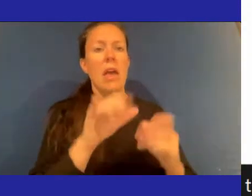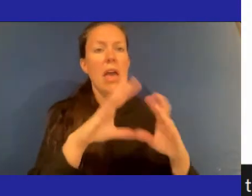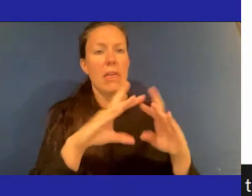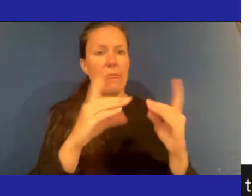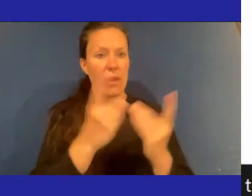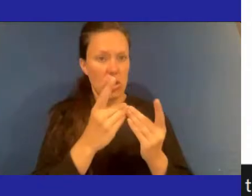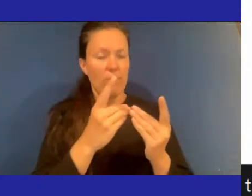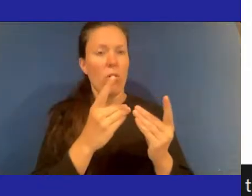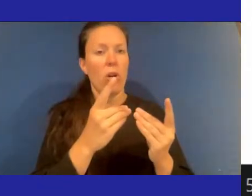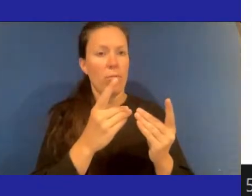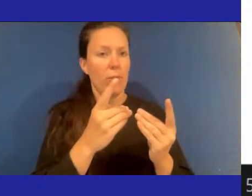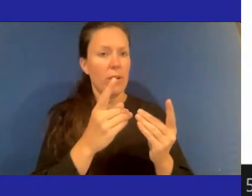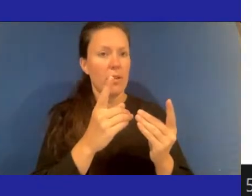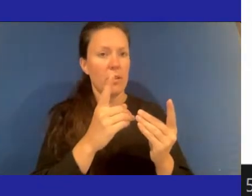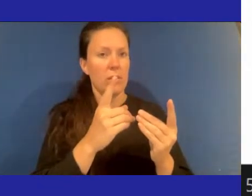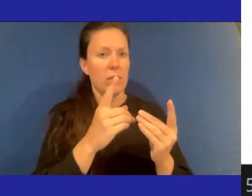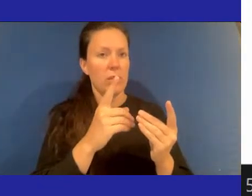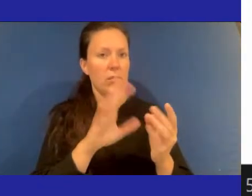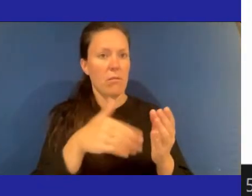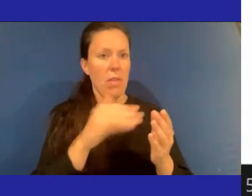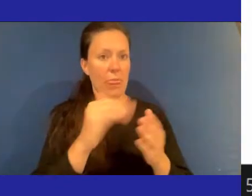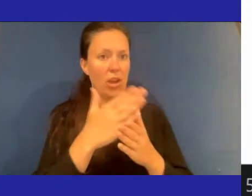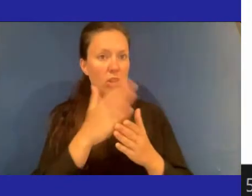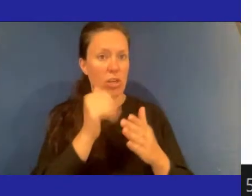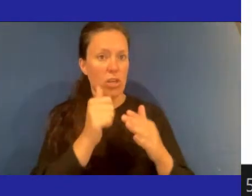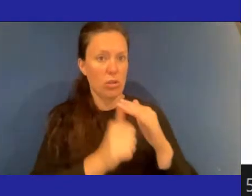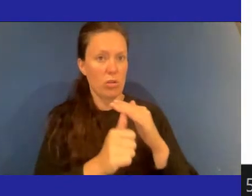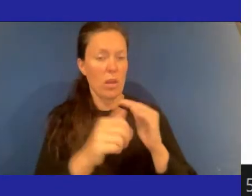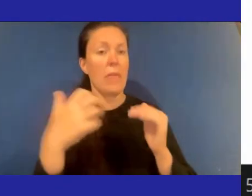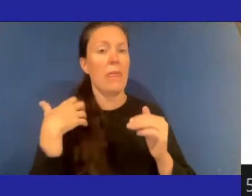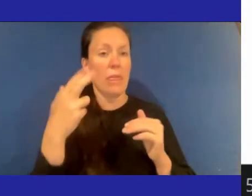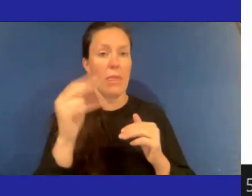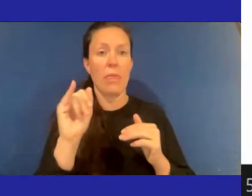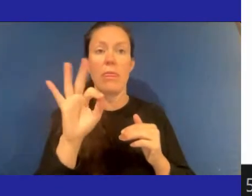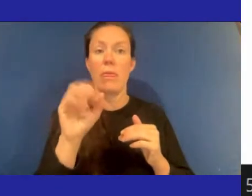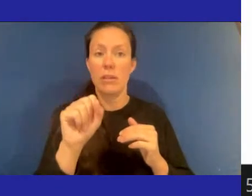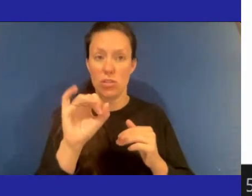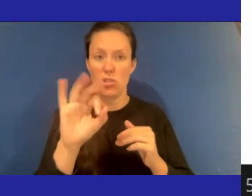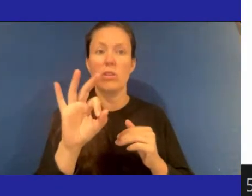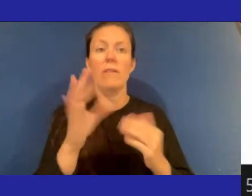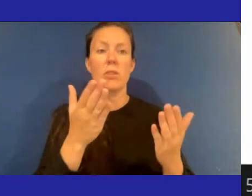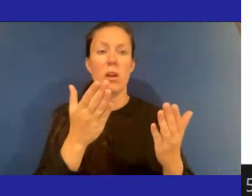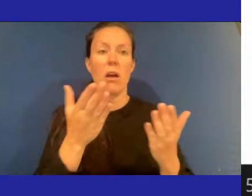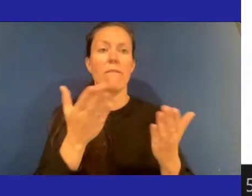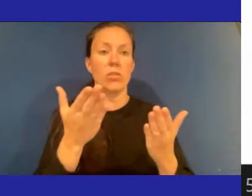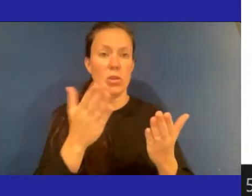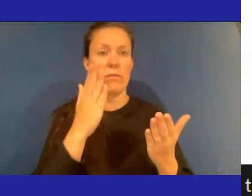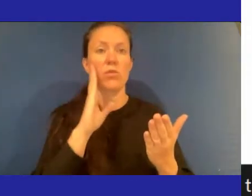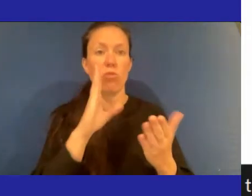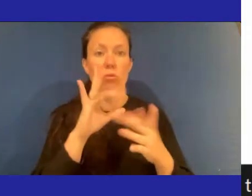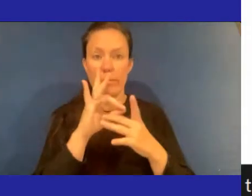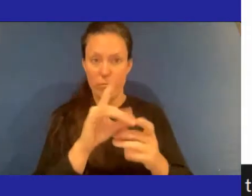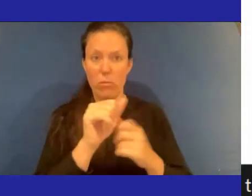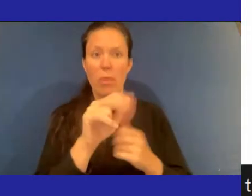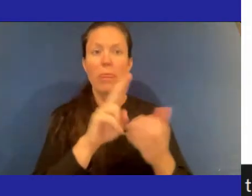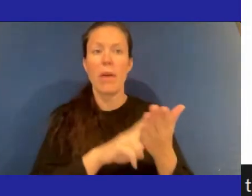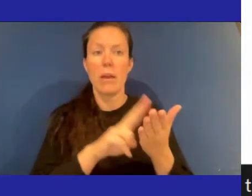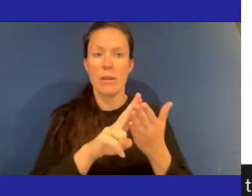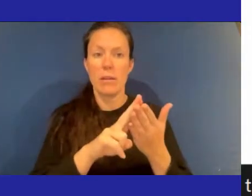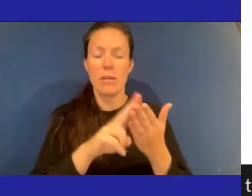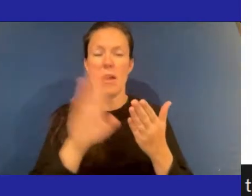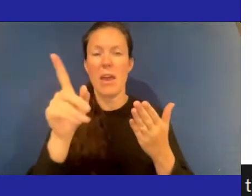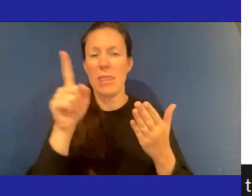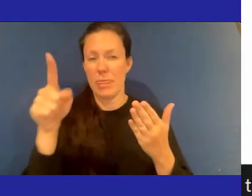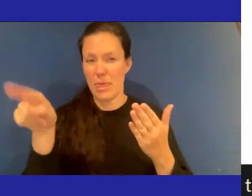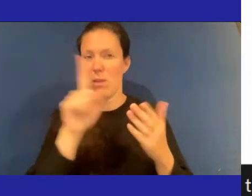that contract? Is that how it works? The chiefs of services Chief of will be services, part of exactly. the contract, and they will report to our chair